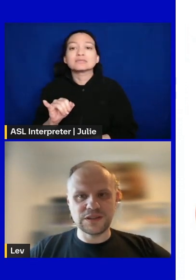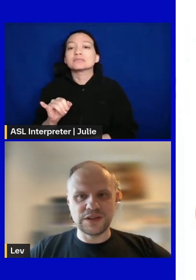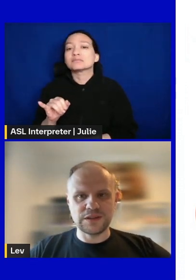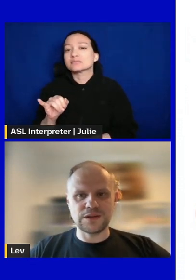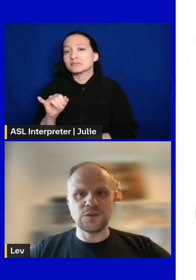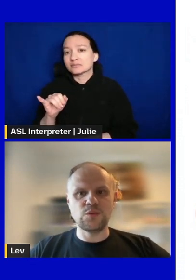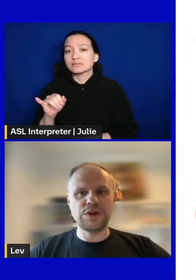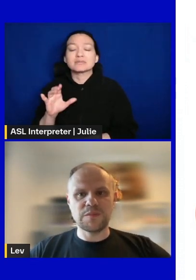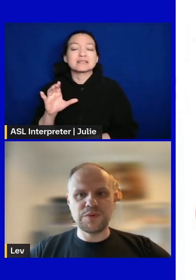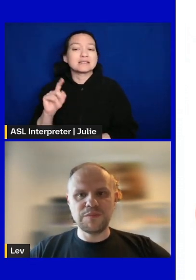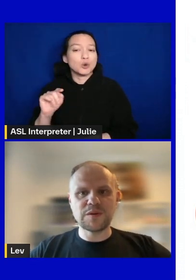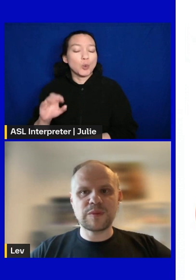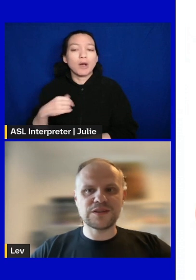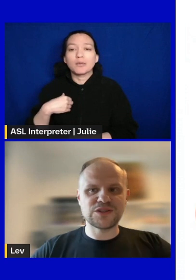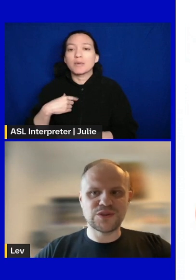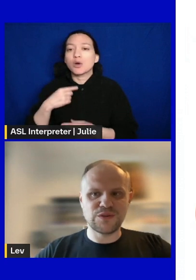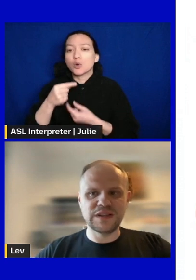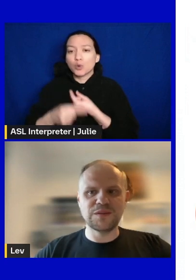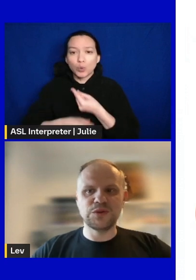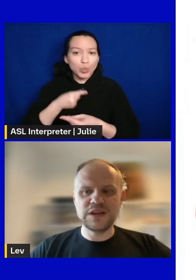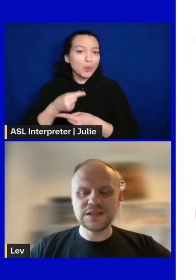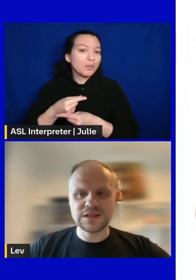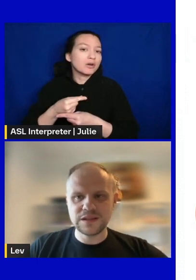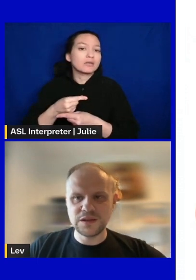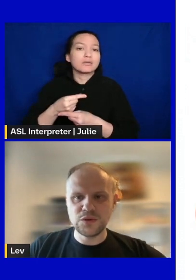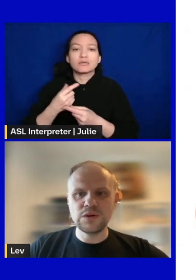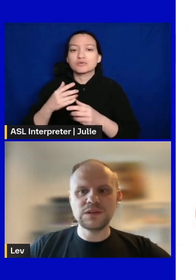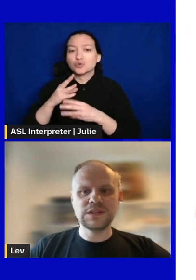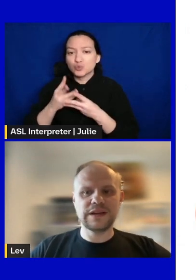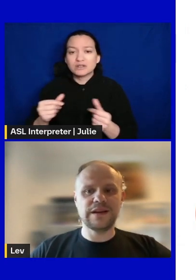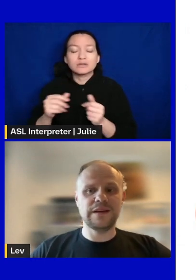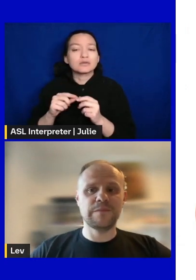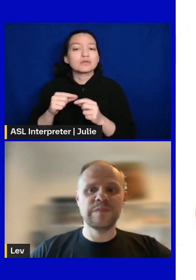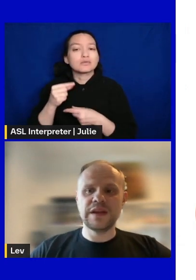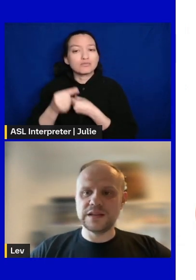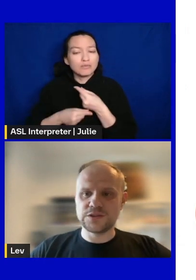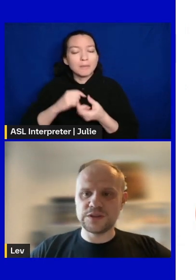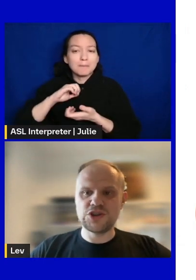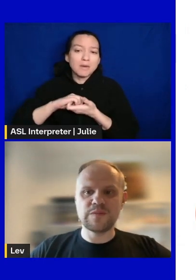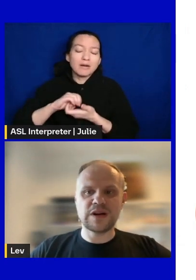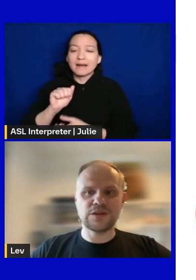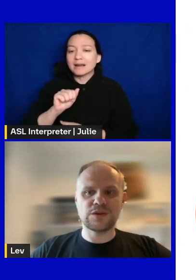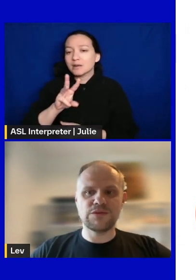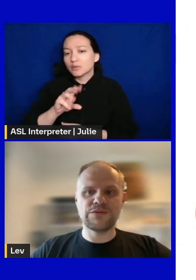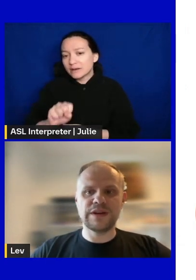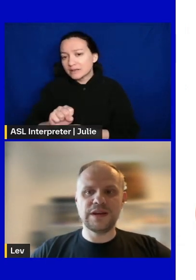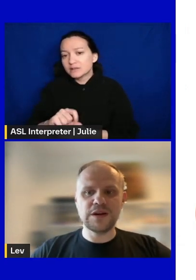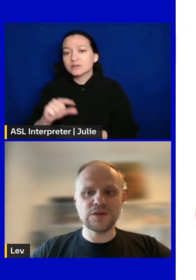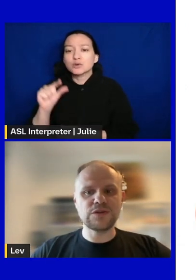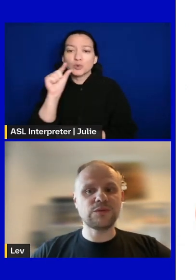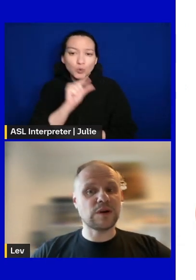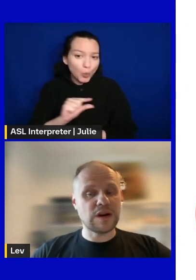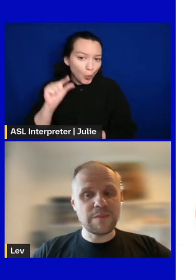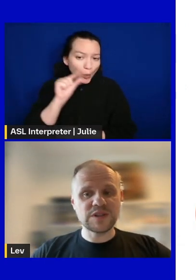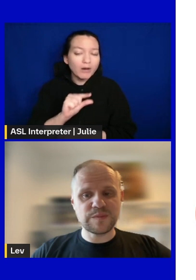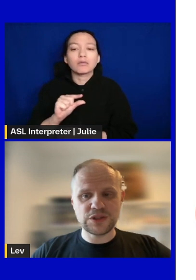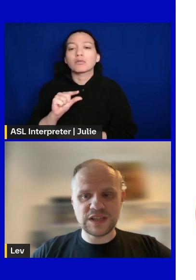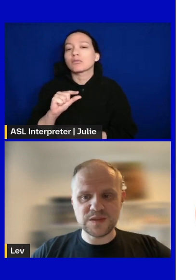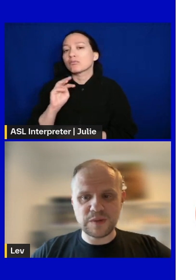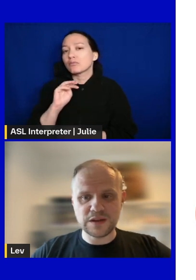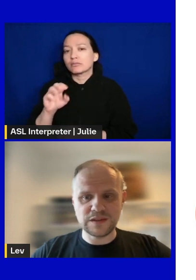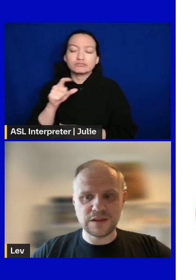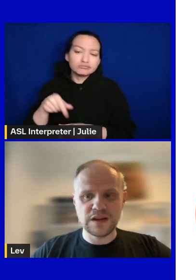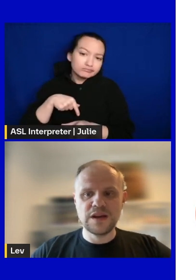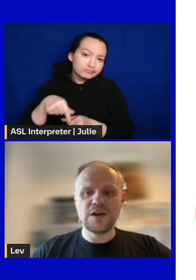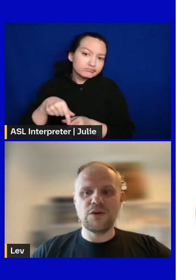solution integrator. We are premier partners of AWS, Google, and strategic partner of Microsoft. We're a